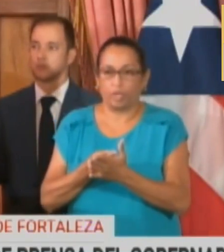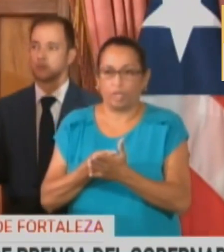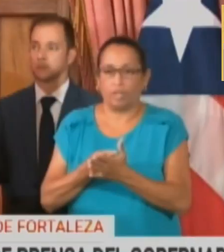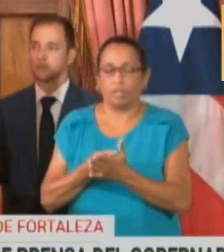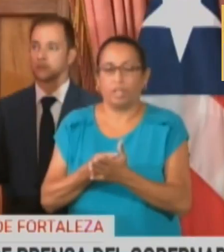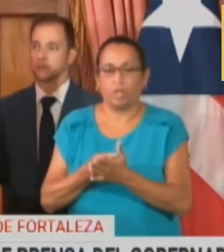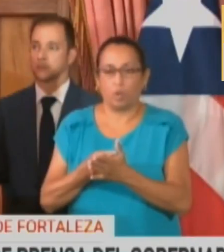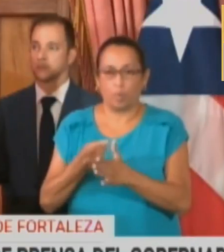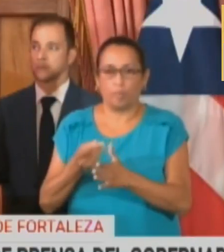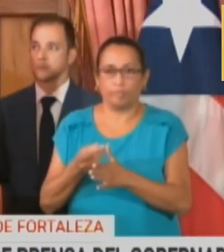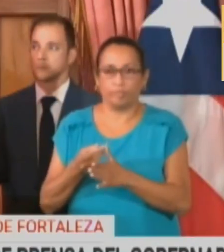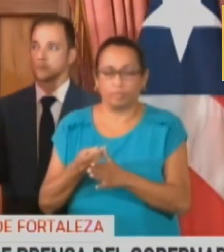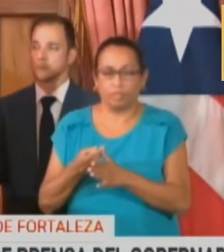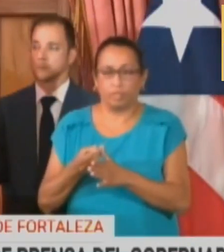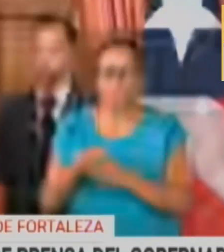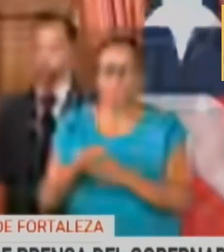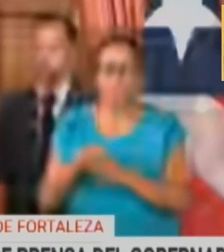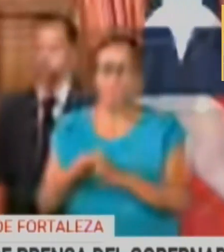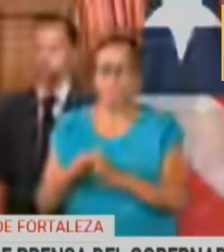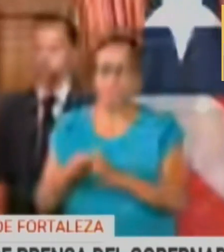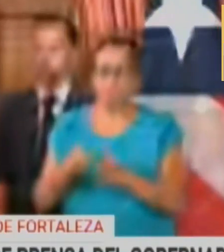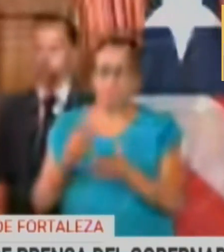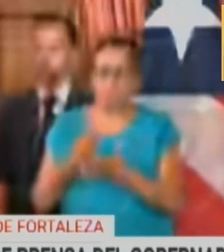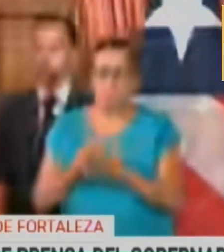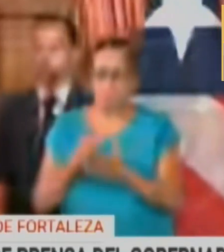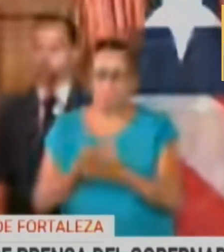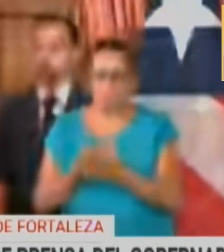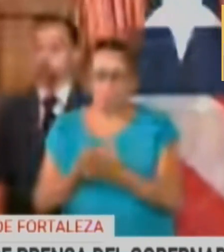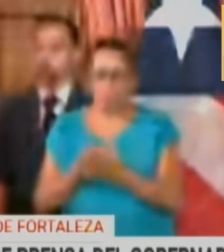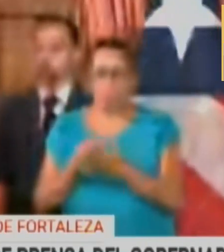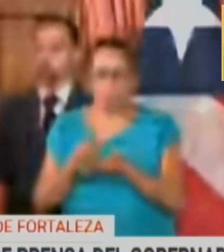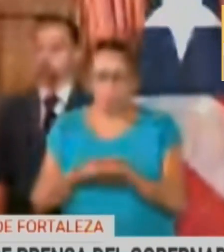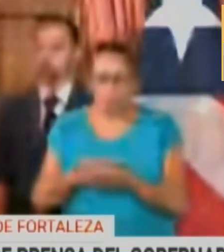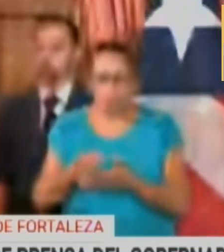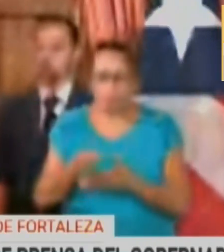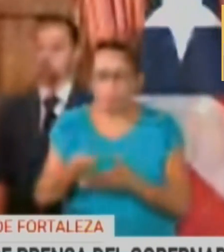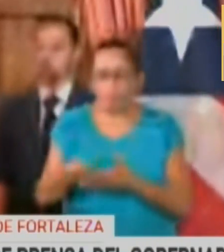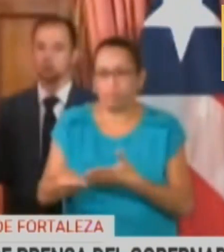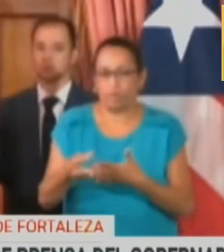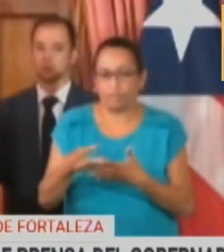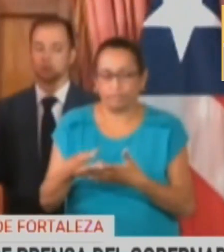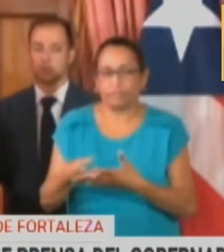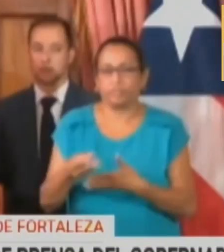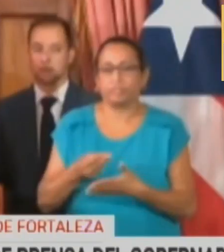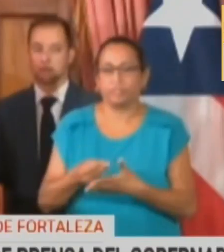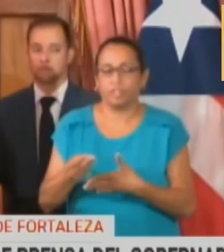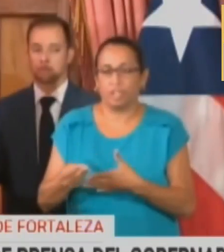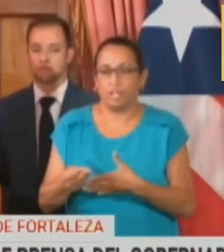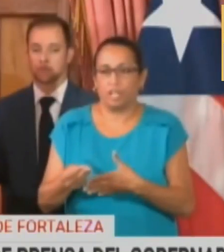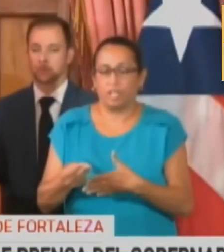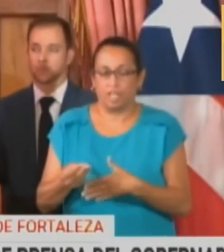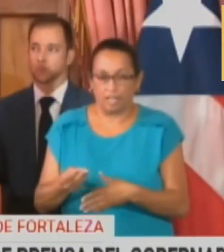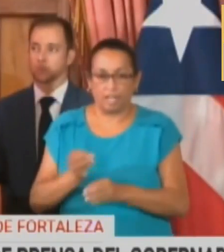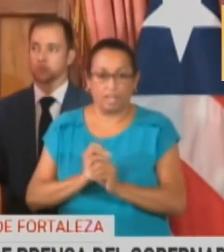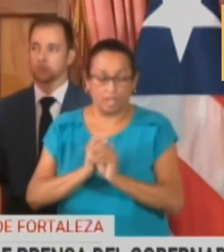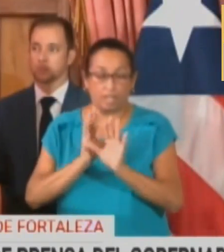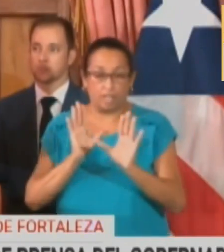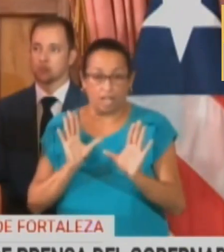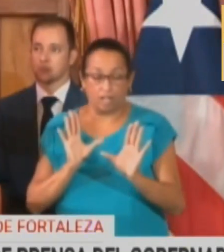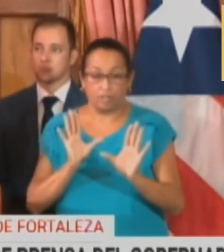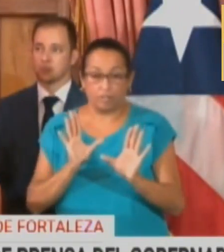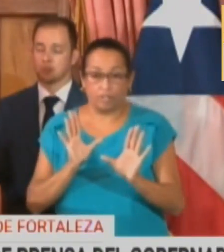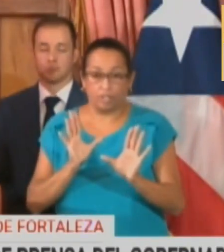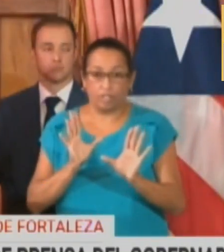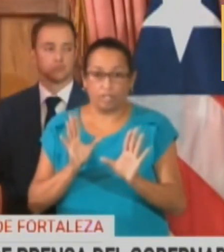things properly, let the federal funds flow. If there are problems, let's identify them. And of course, as we fix